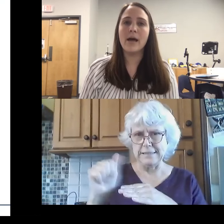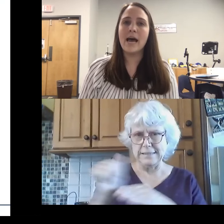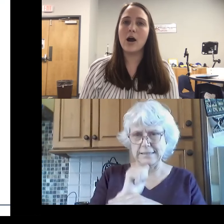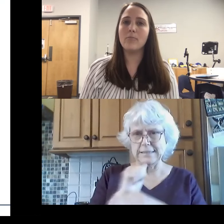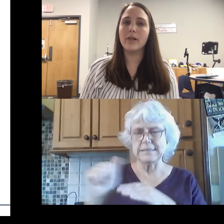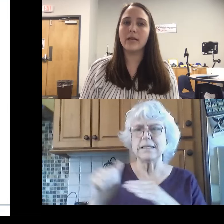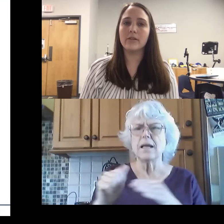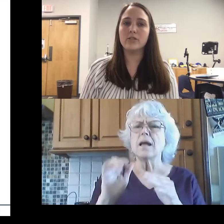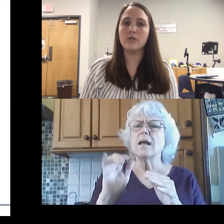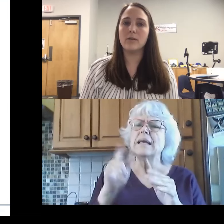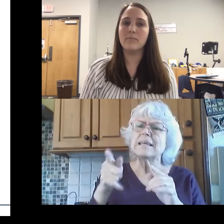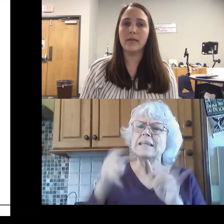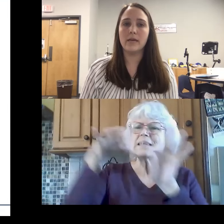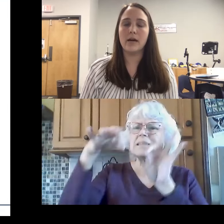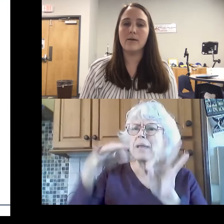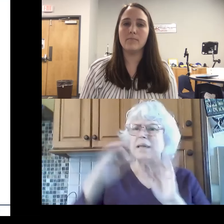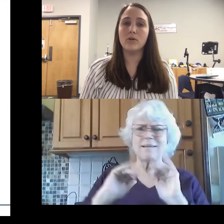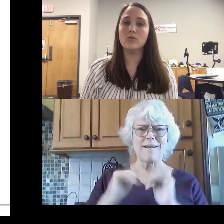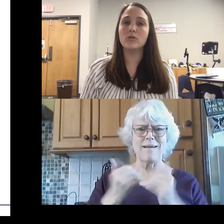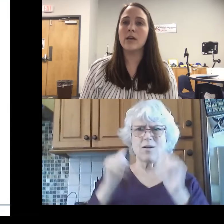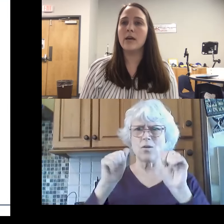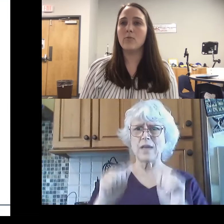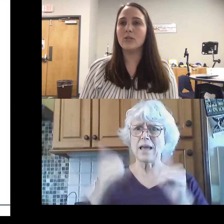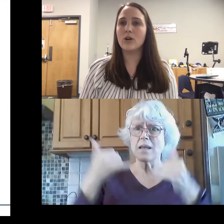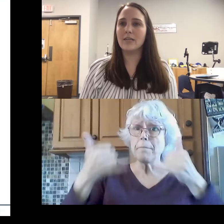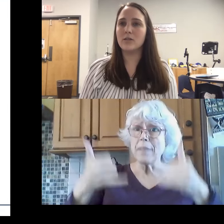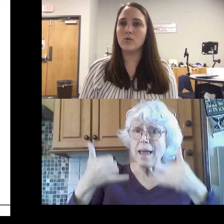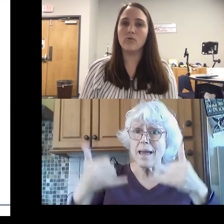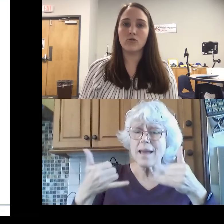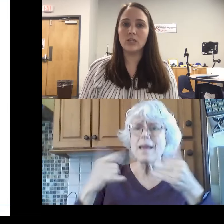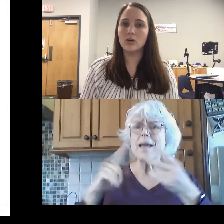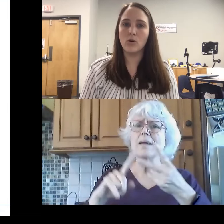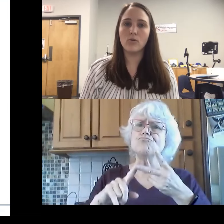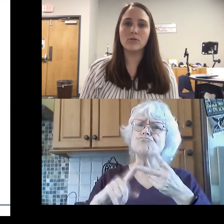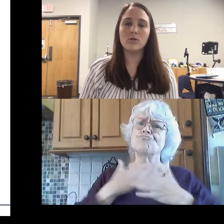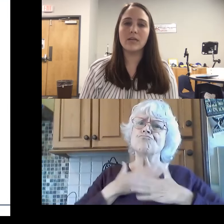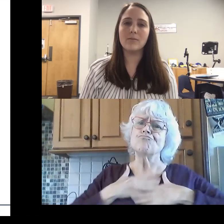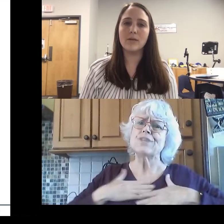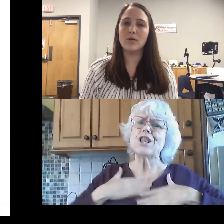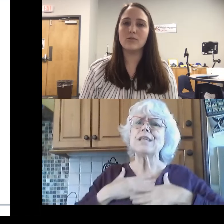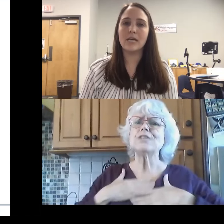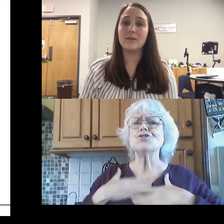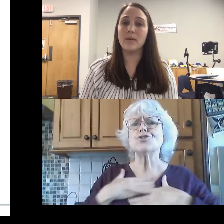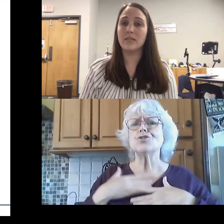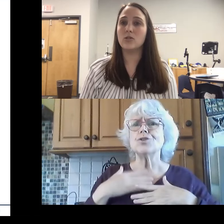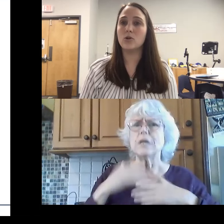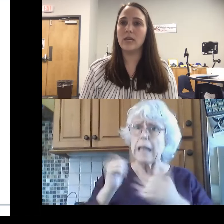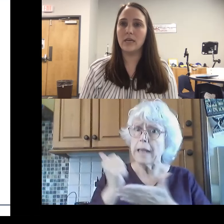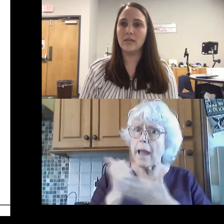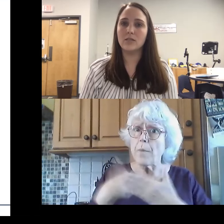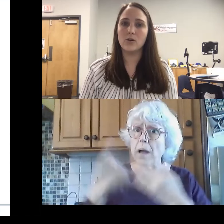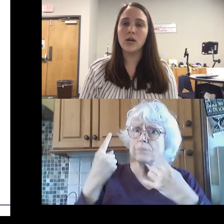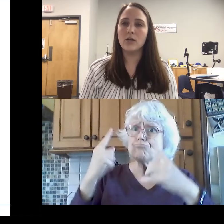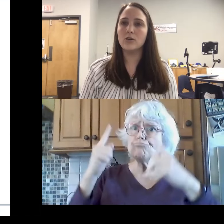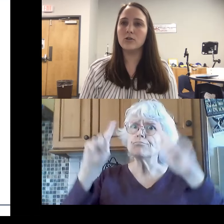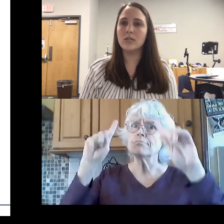how play and leisure can be used when trying to reach a goal. So it can be used as a means to an